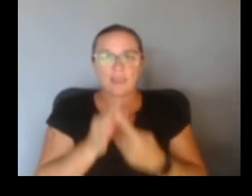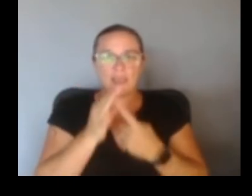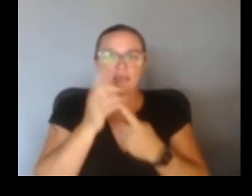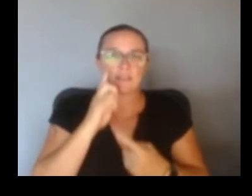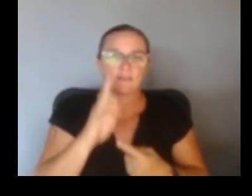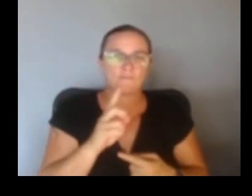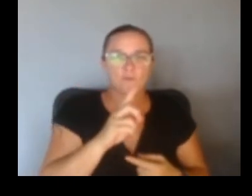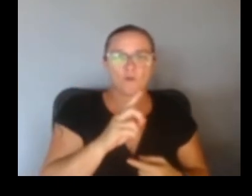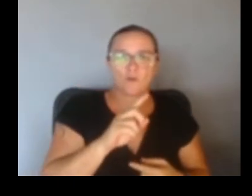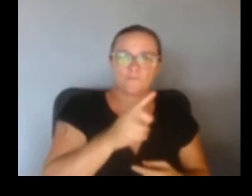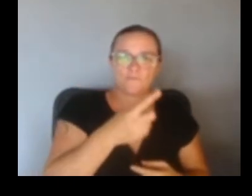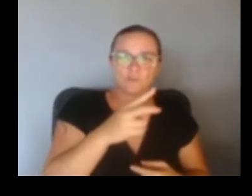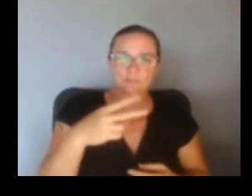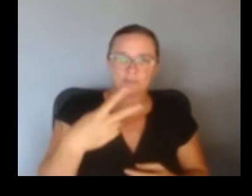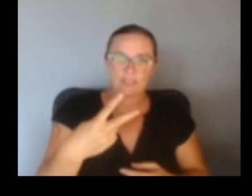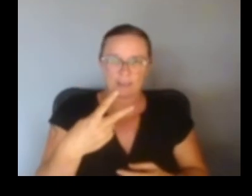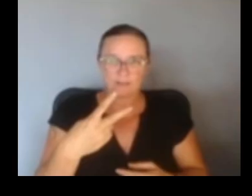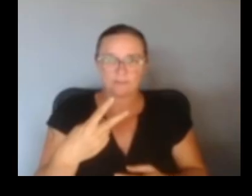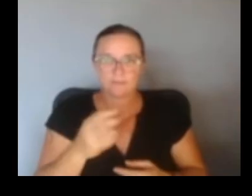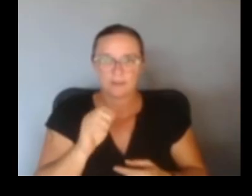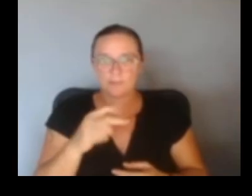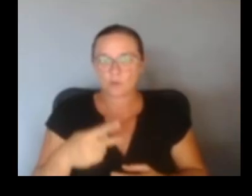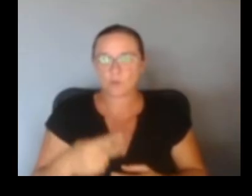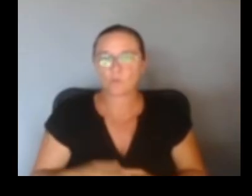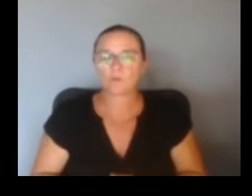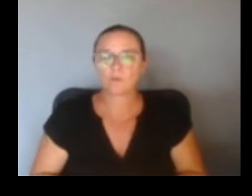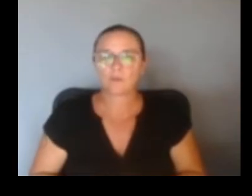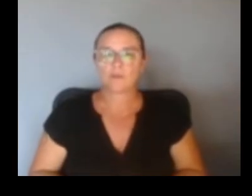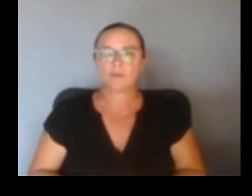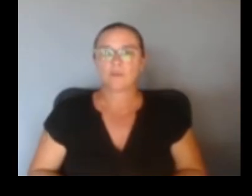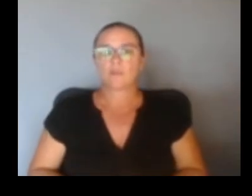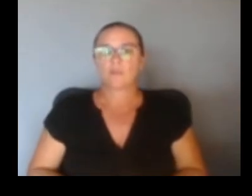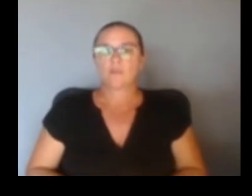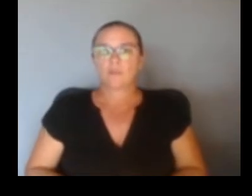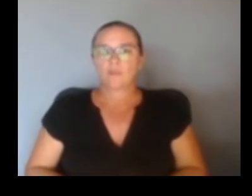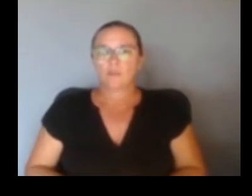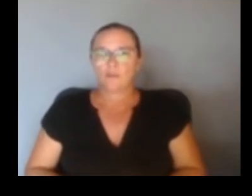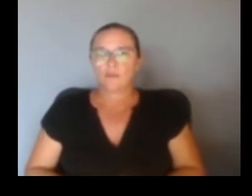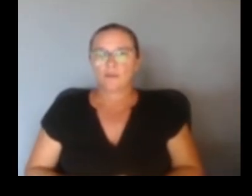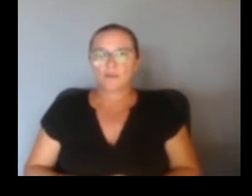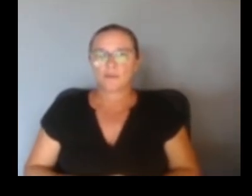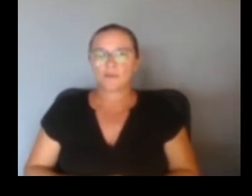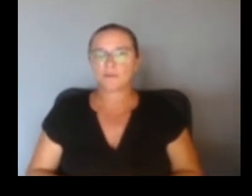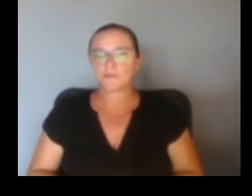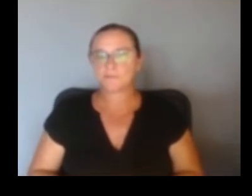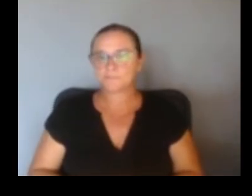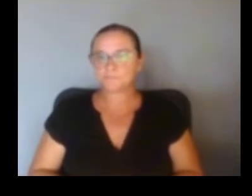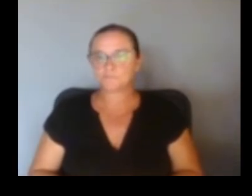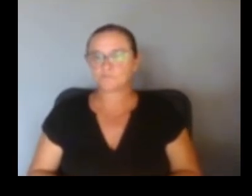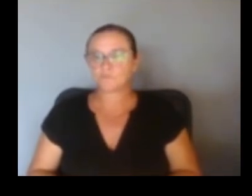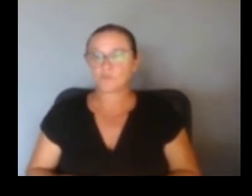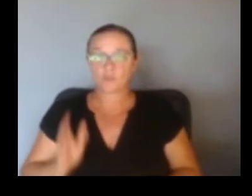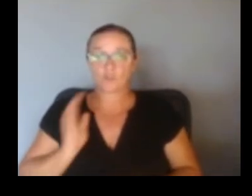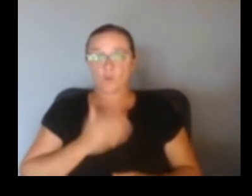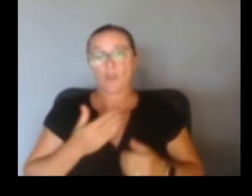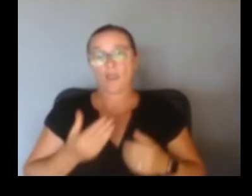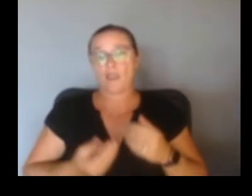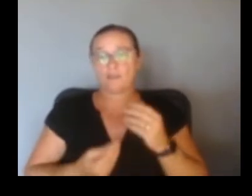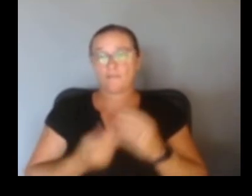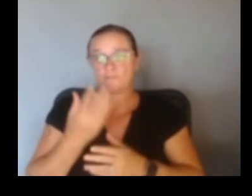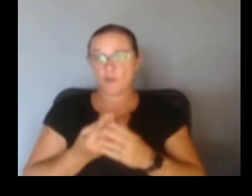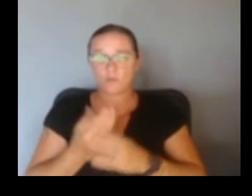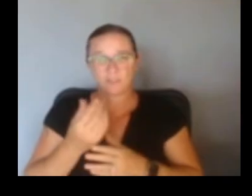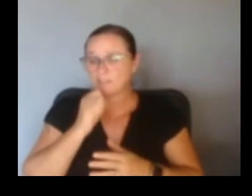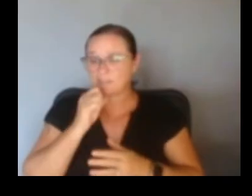couple of events early on in the sequence. And so even though our fountains are not very high, we've put out